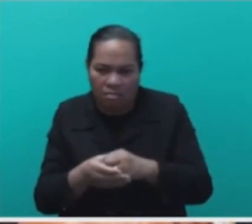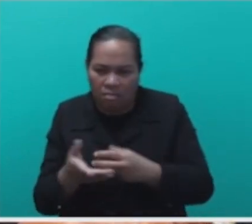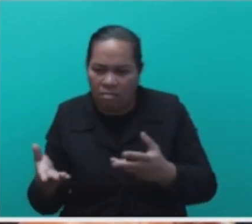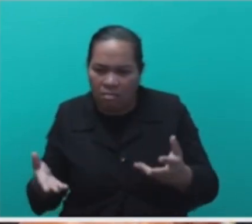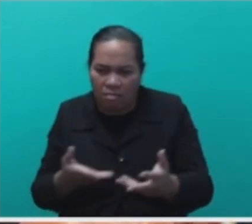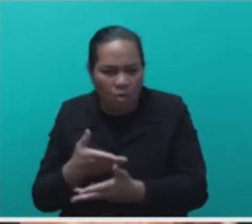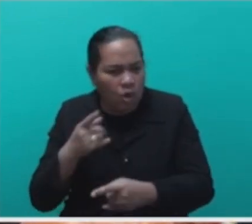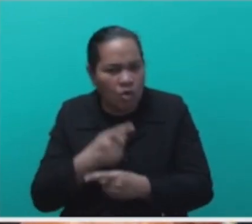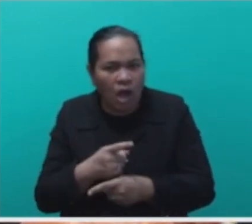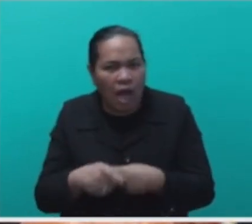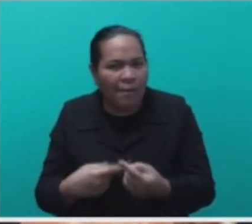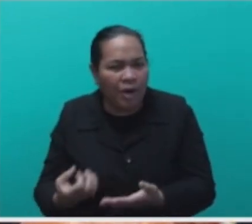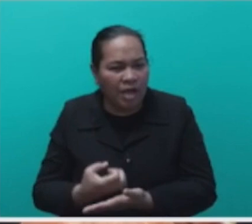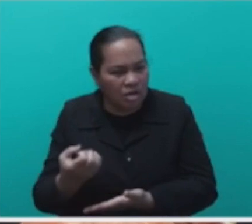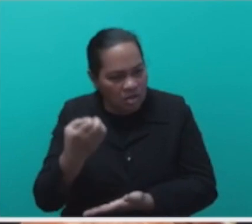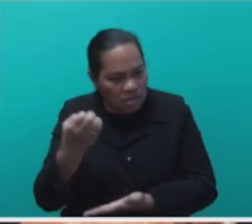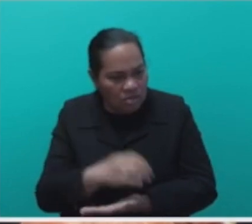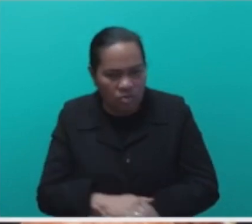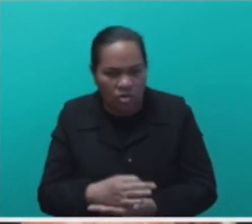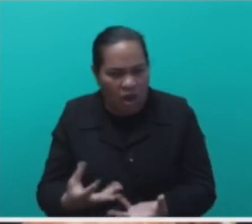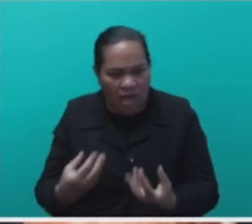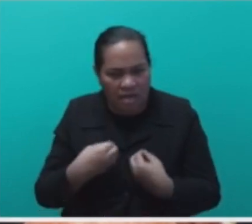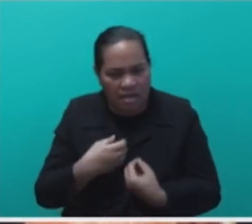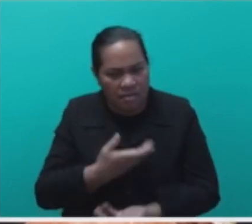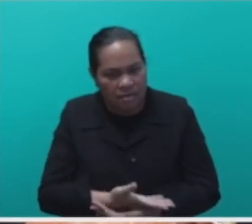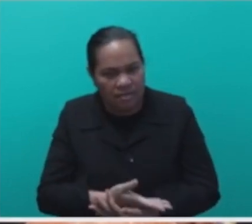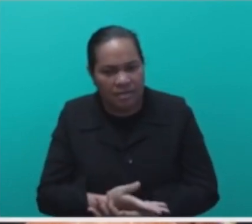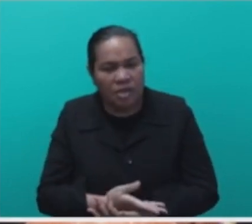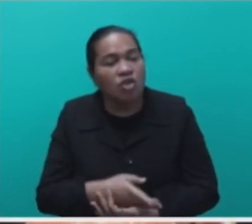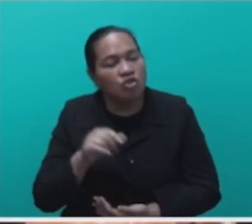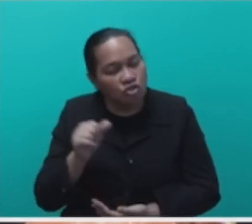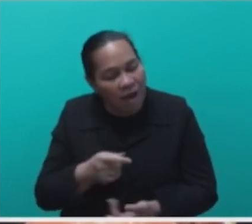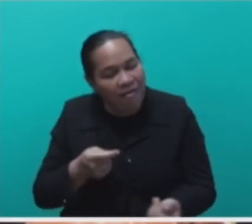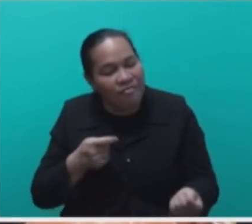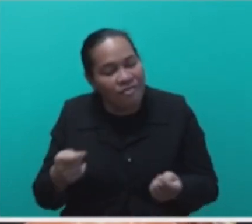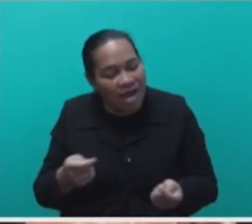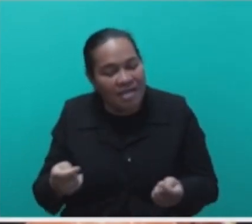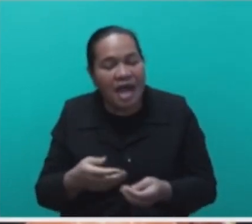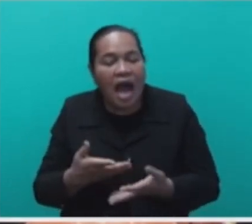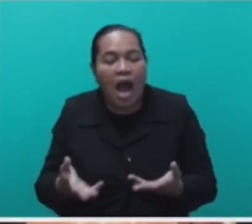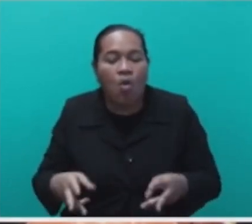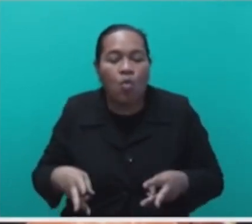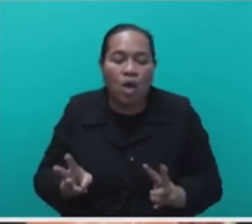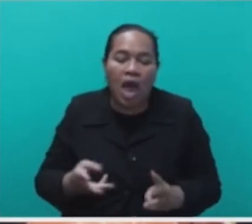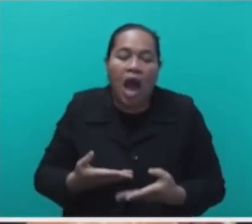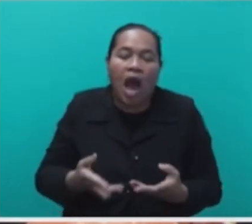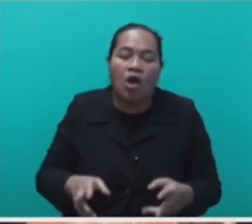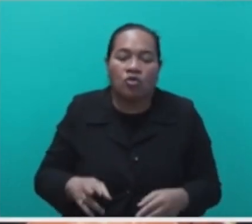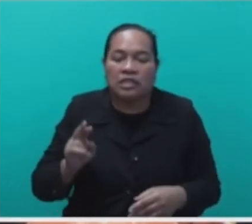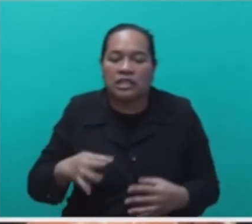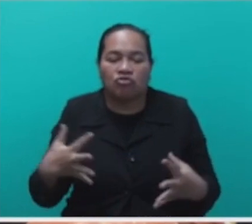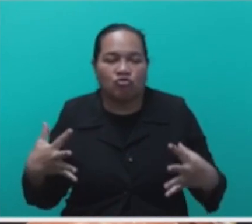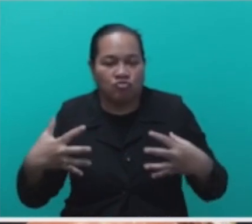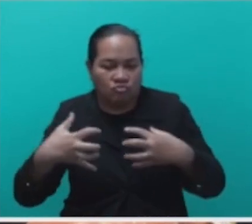economies and finance matters and ways and means of making the lives of those